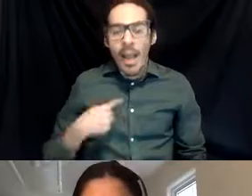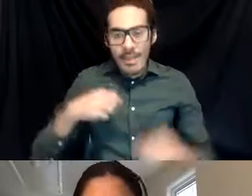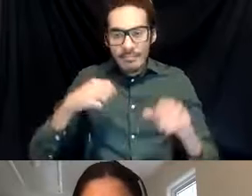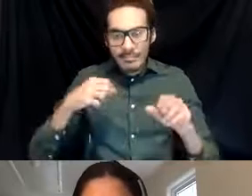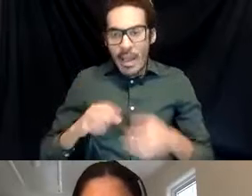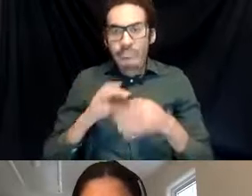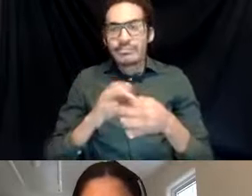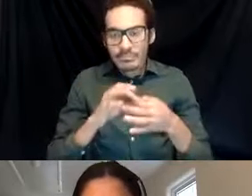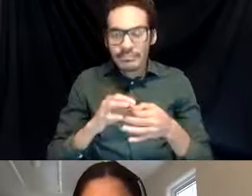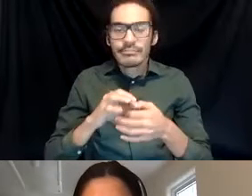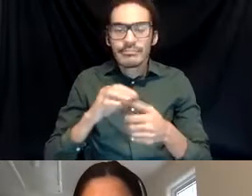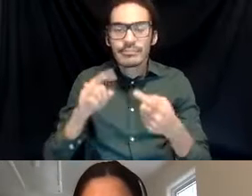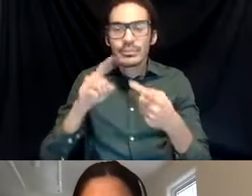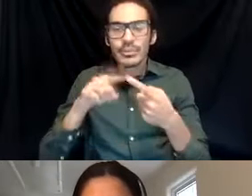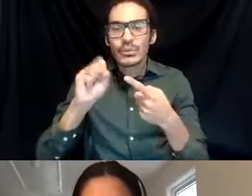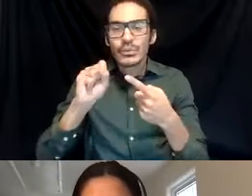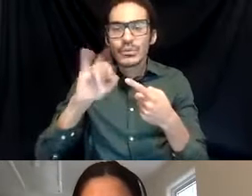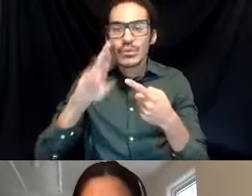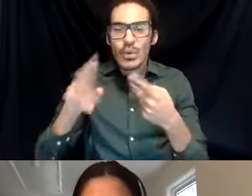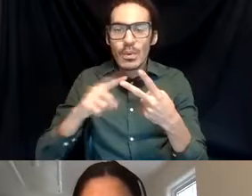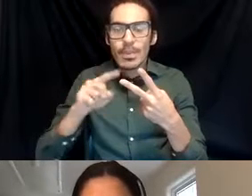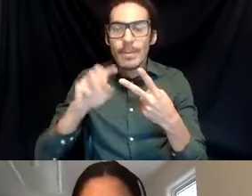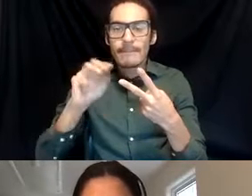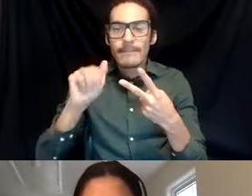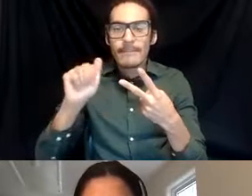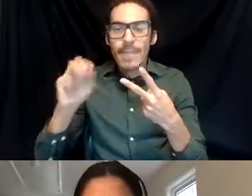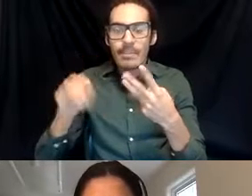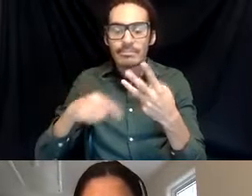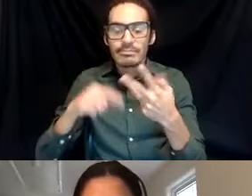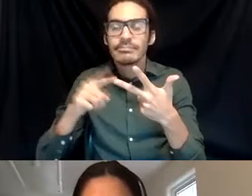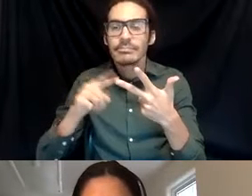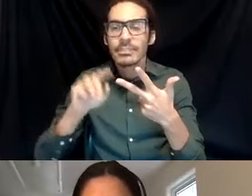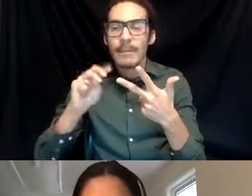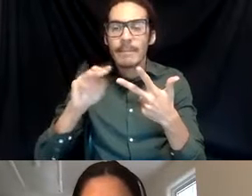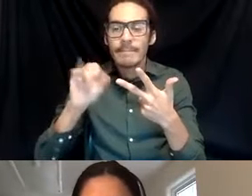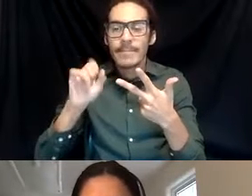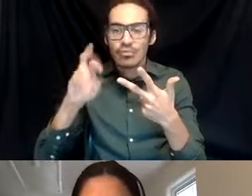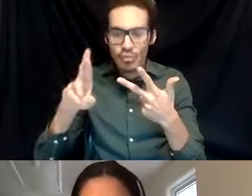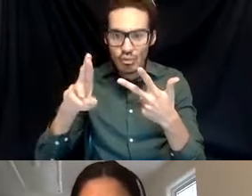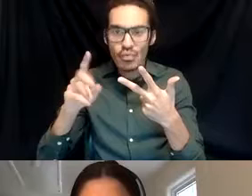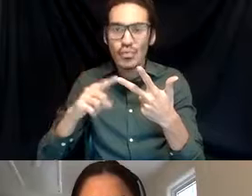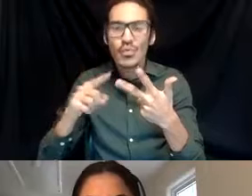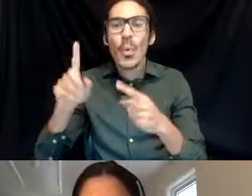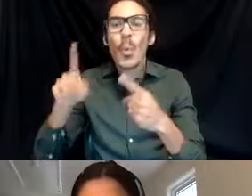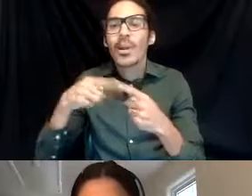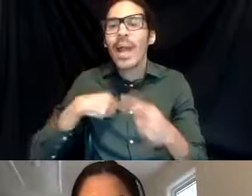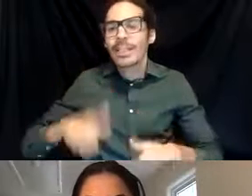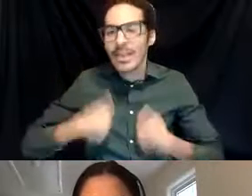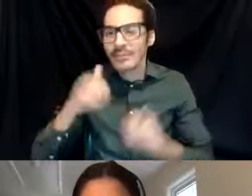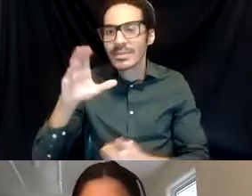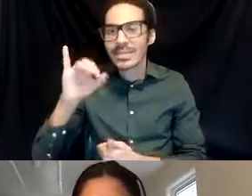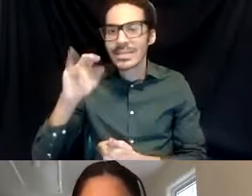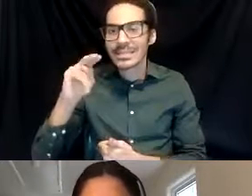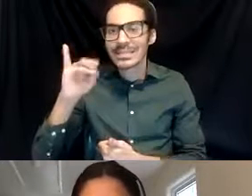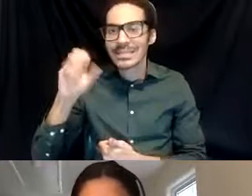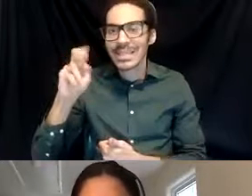had Mr. when I was living in Cincinnati. First time in the Midwest, and students would call me Mr. Taj or sir, and I was